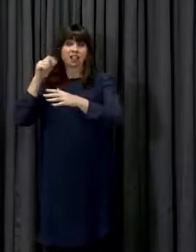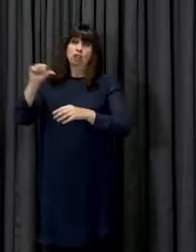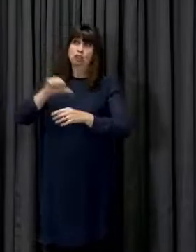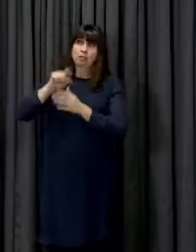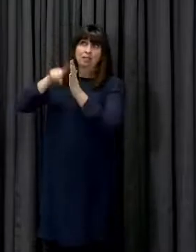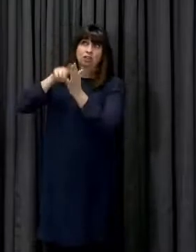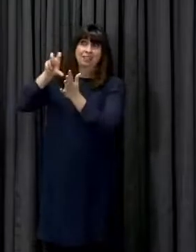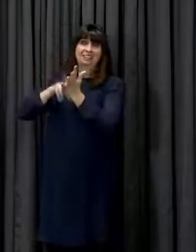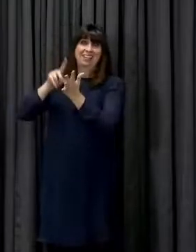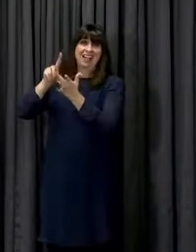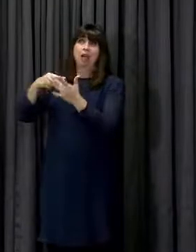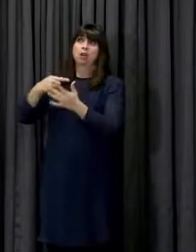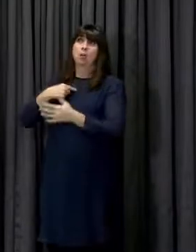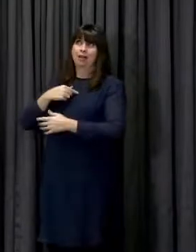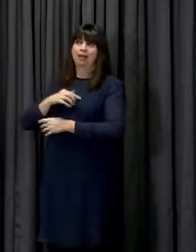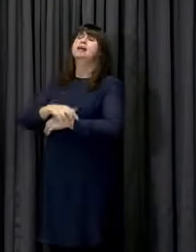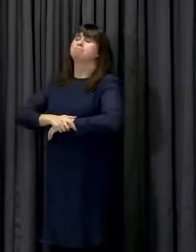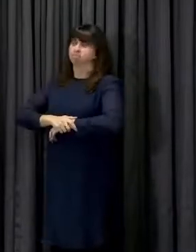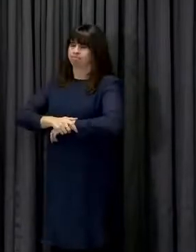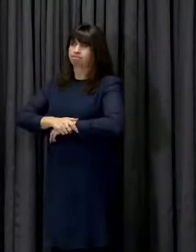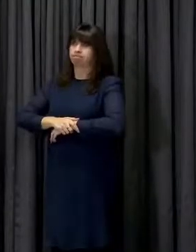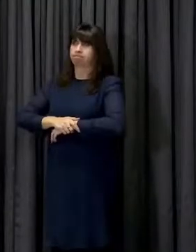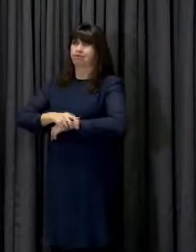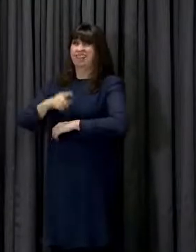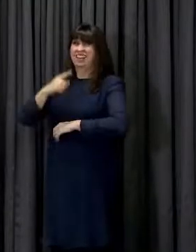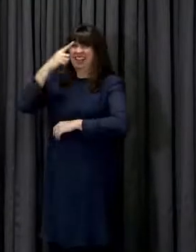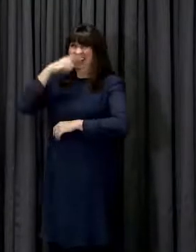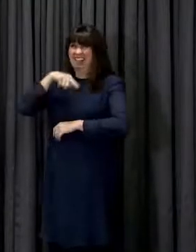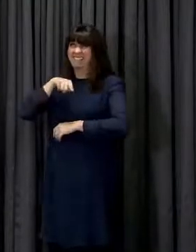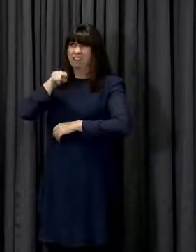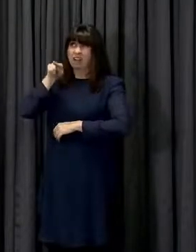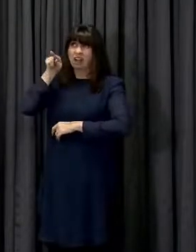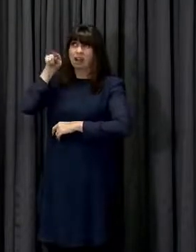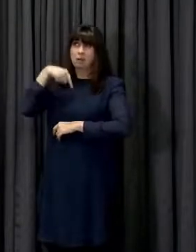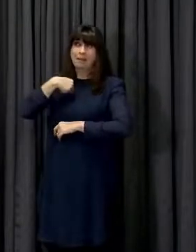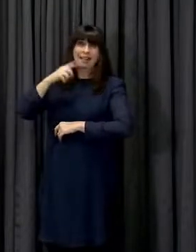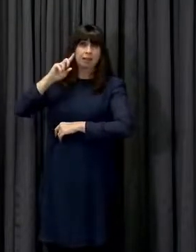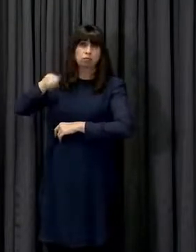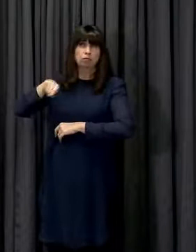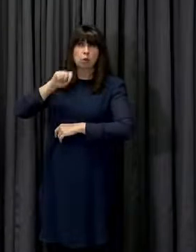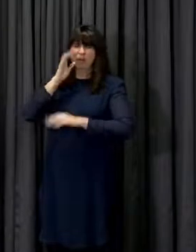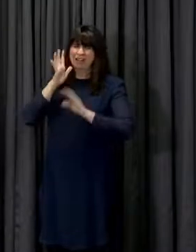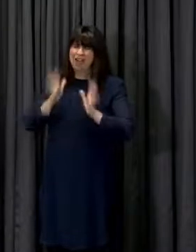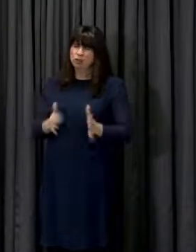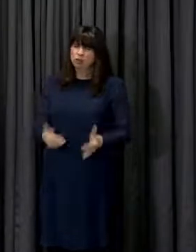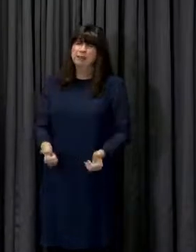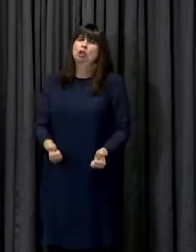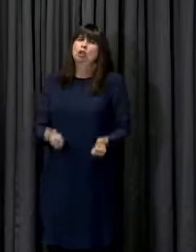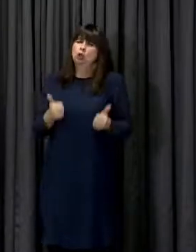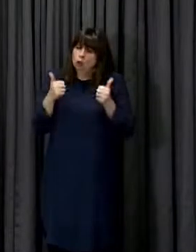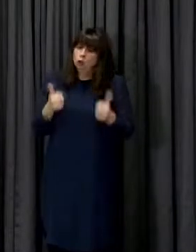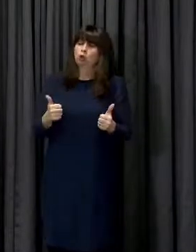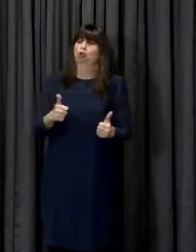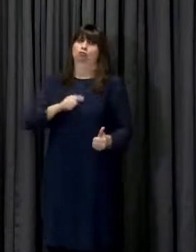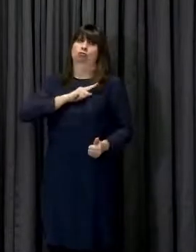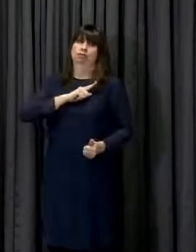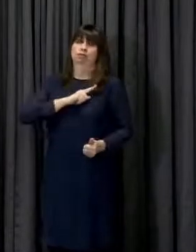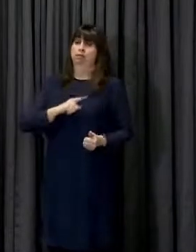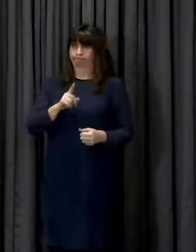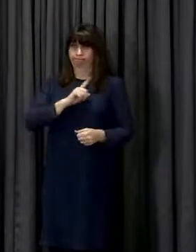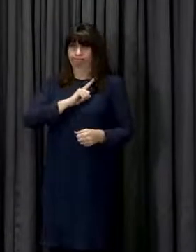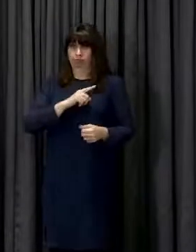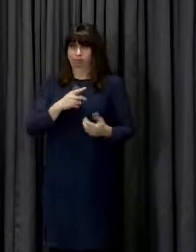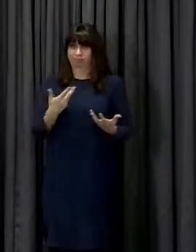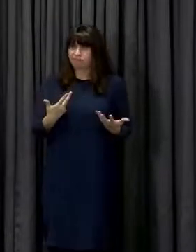the JCVI, and I would need an extraordinarily good reason not to follow that advice. I do take on board the reality